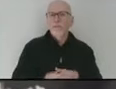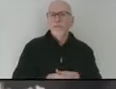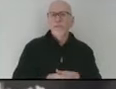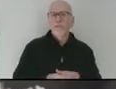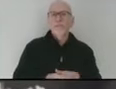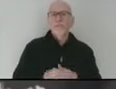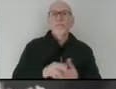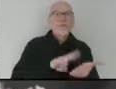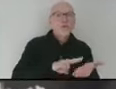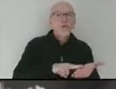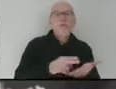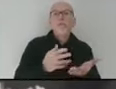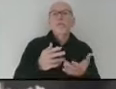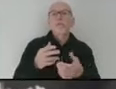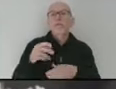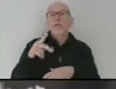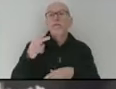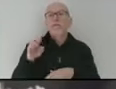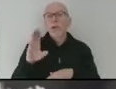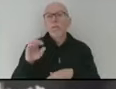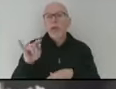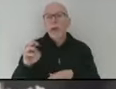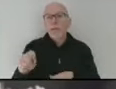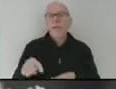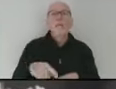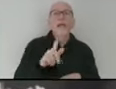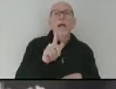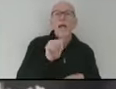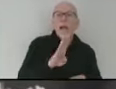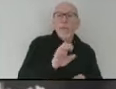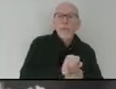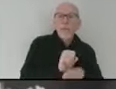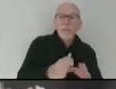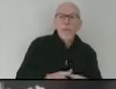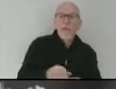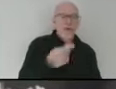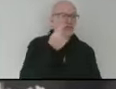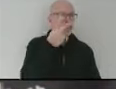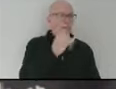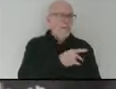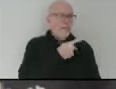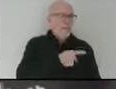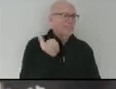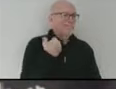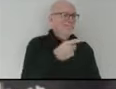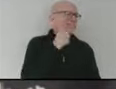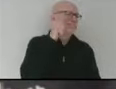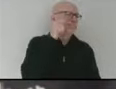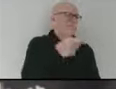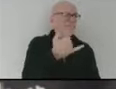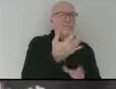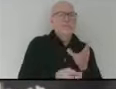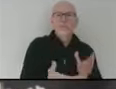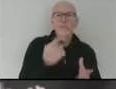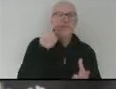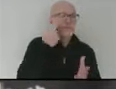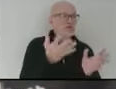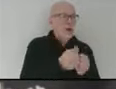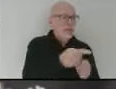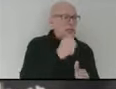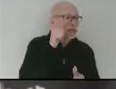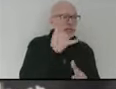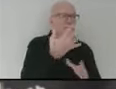From nurses to phlebotomists to lab associates who maybe saw those patients just moments before or just even yesterday and had the conversation, and